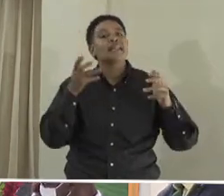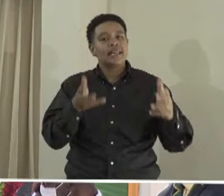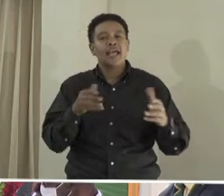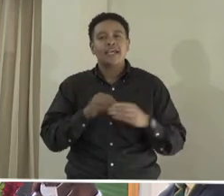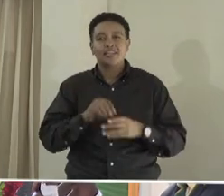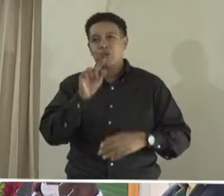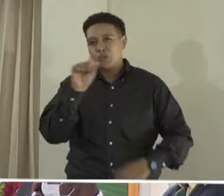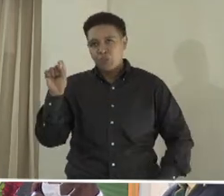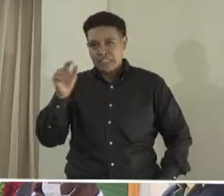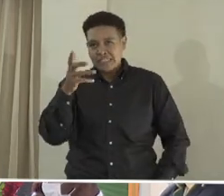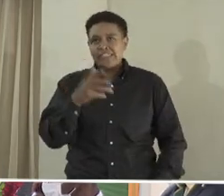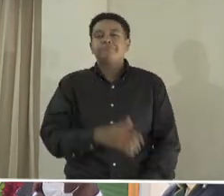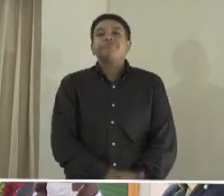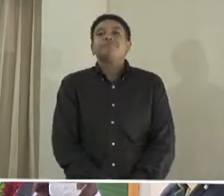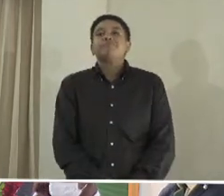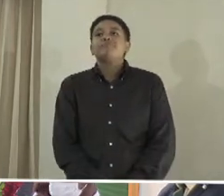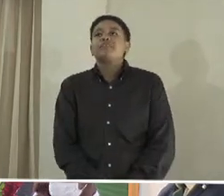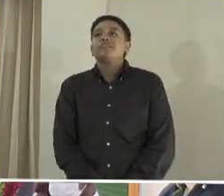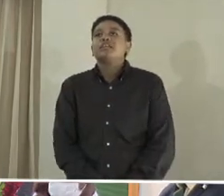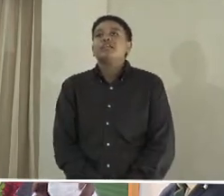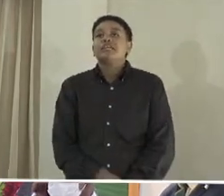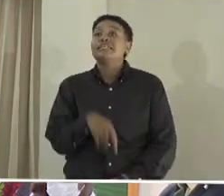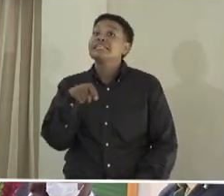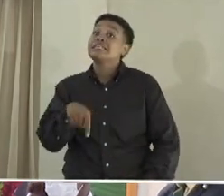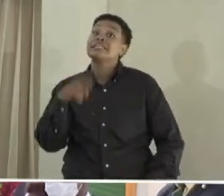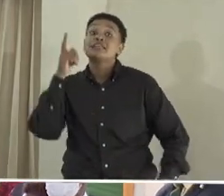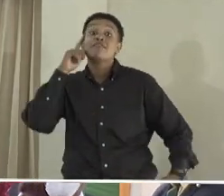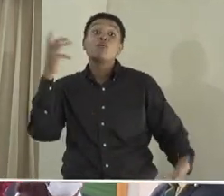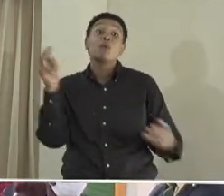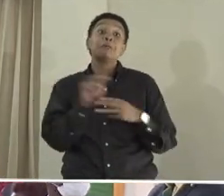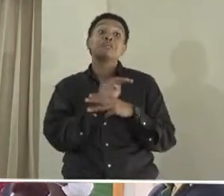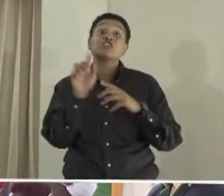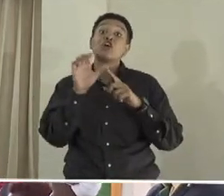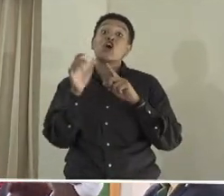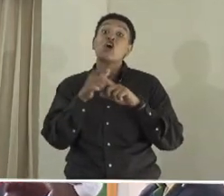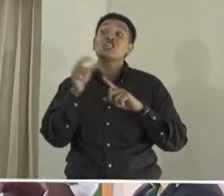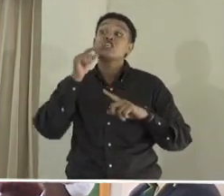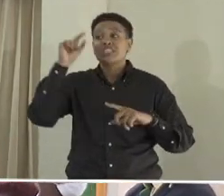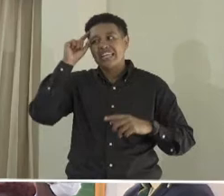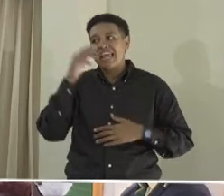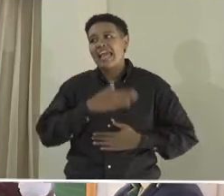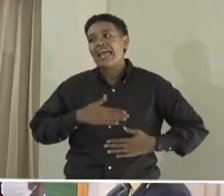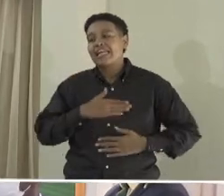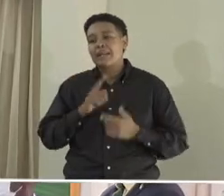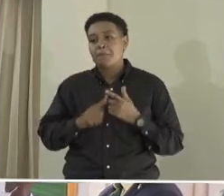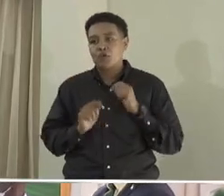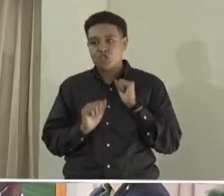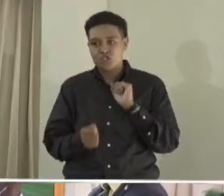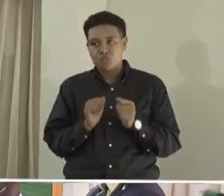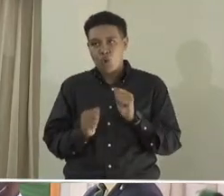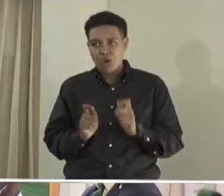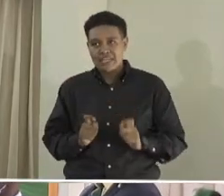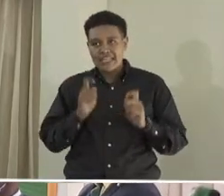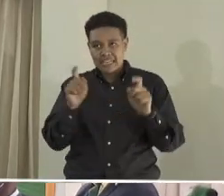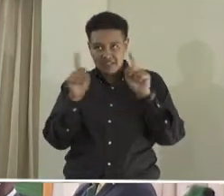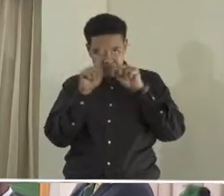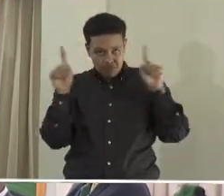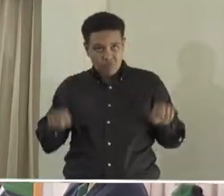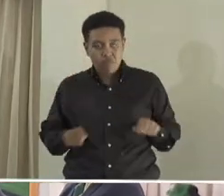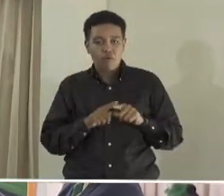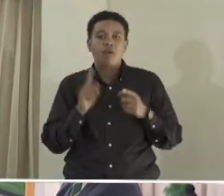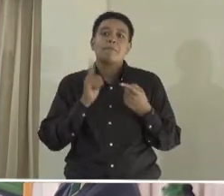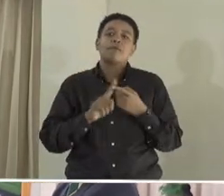August 2, 2020. This is from the Ministry of Culture, Gender, Entertainment and Sport and the Jamaica